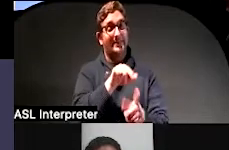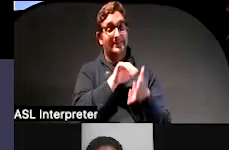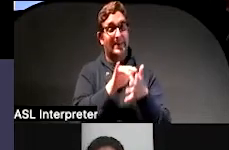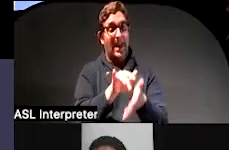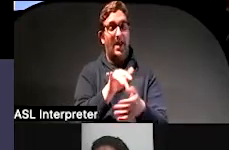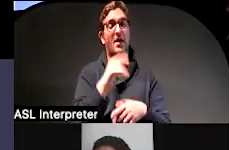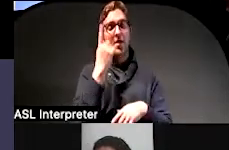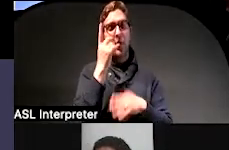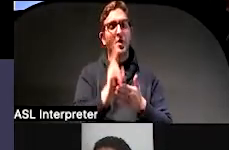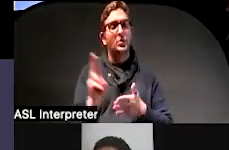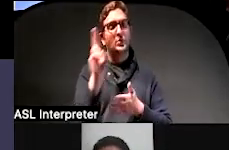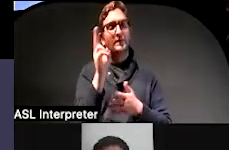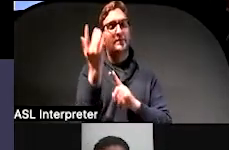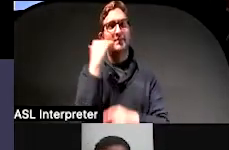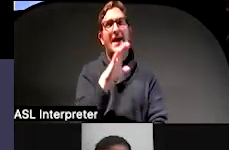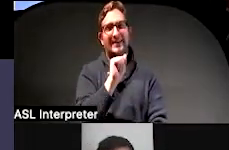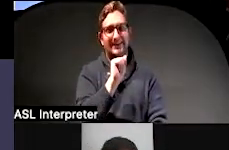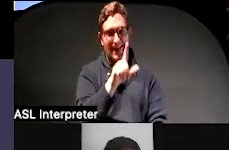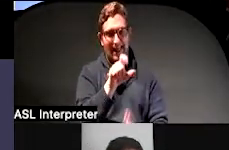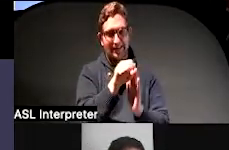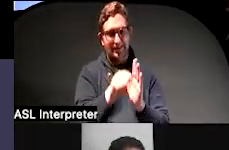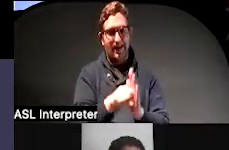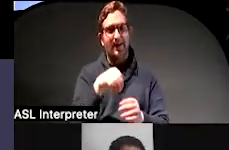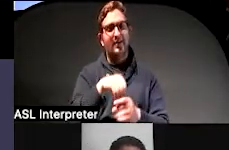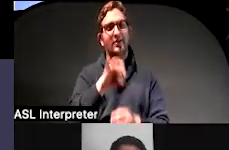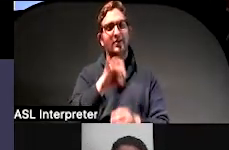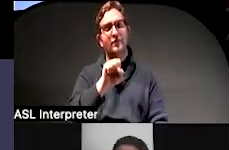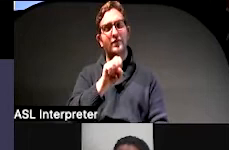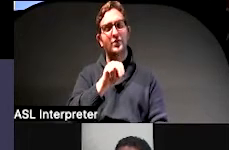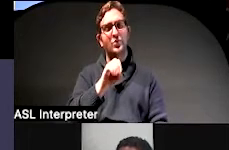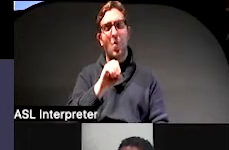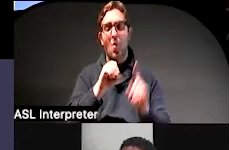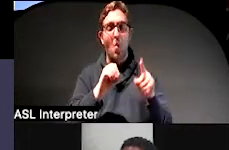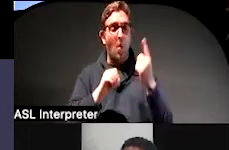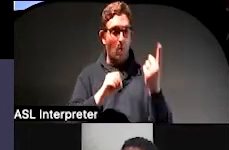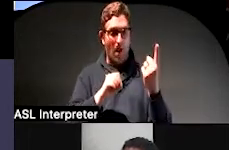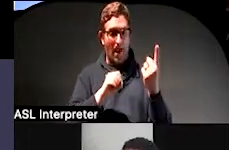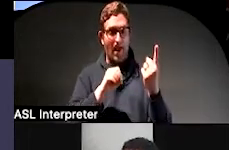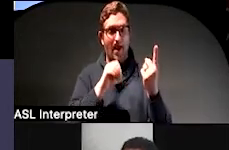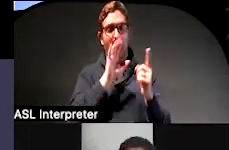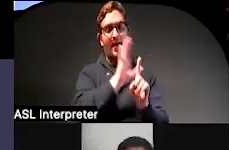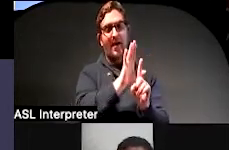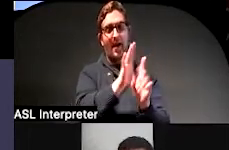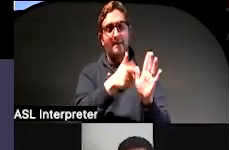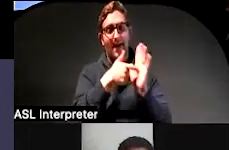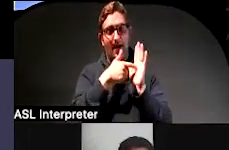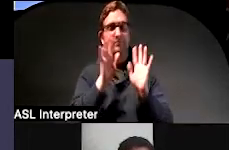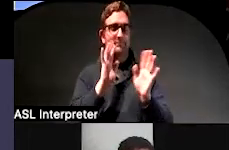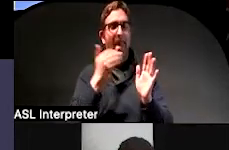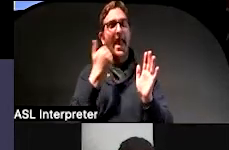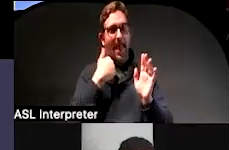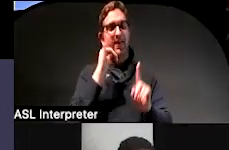one university, which was Cal State Fresno, was the only one that mandated, that had